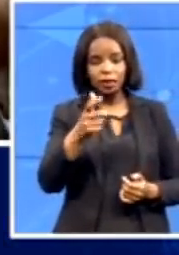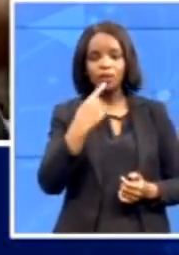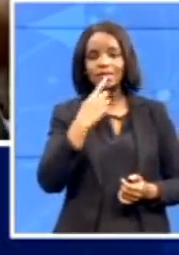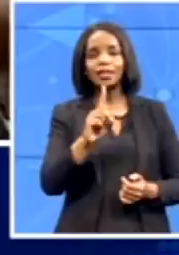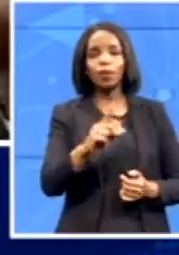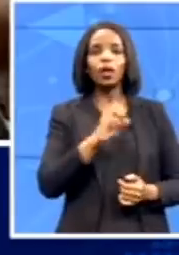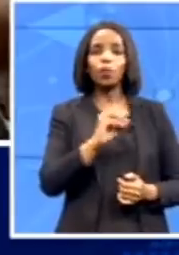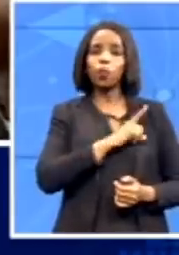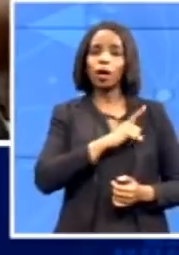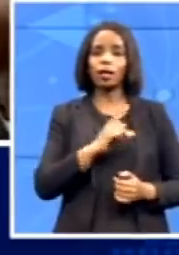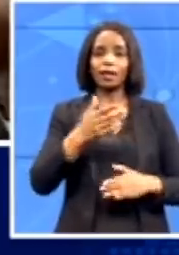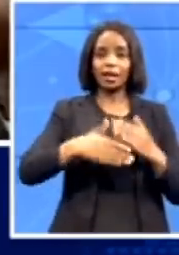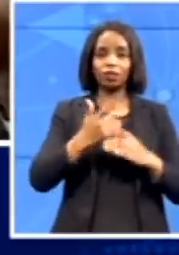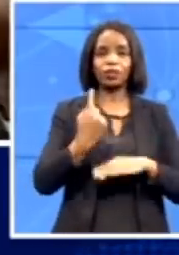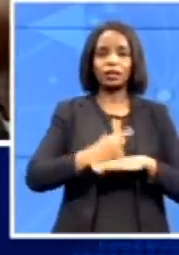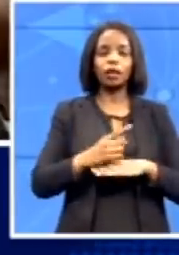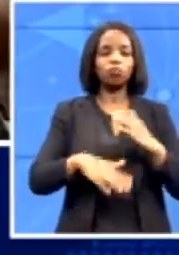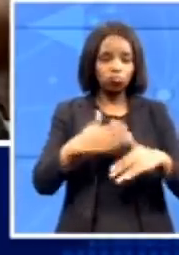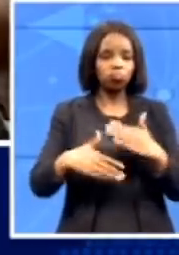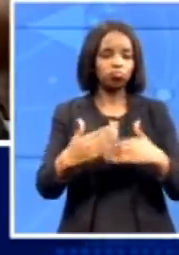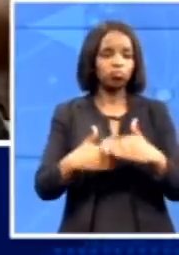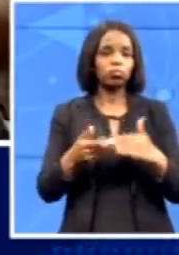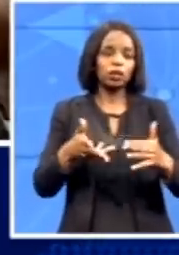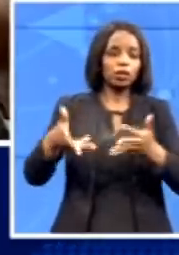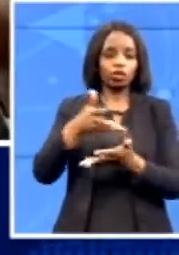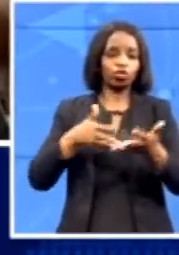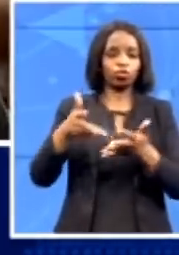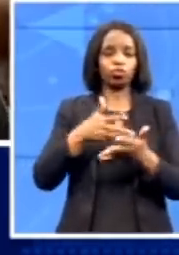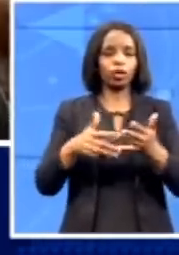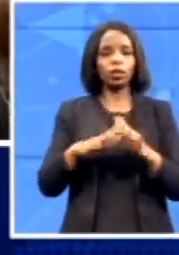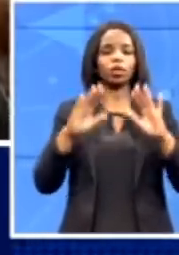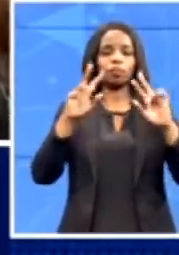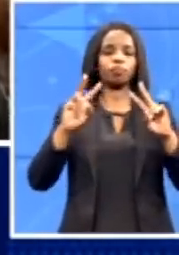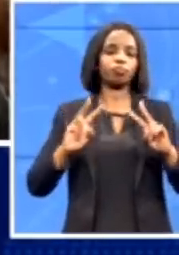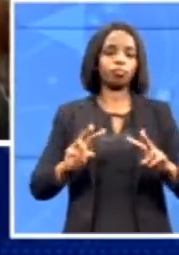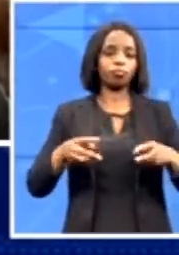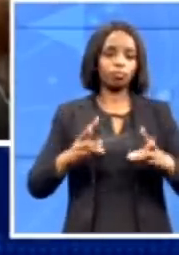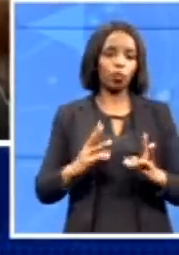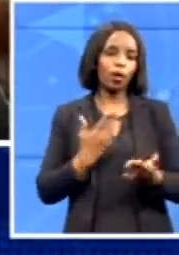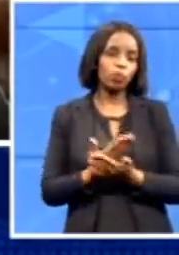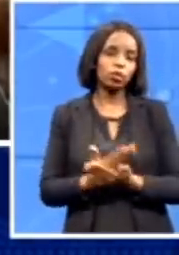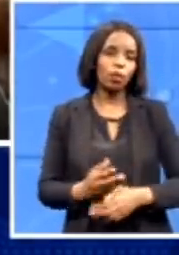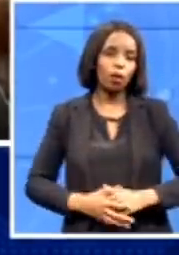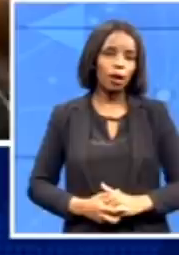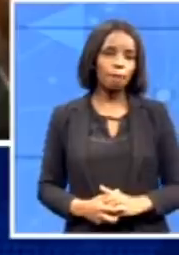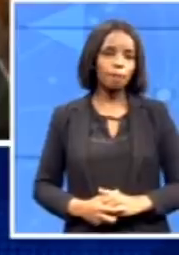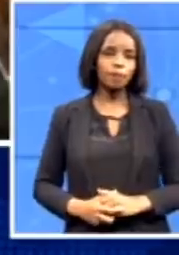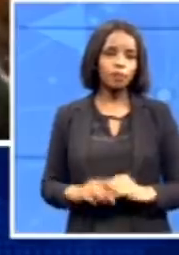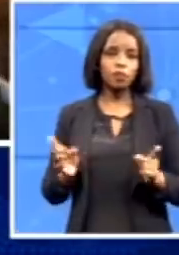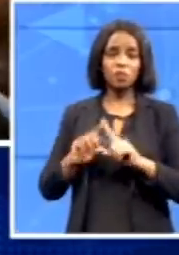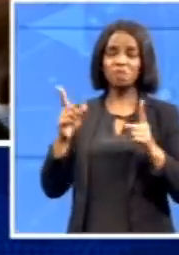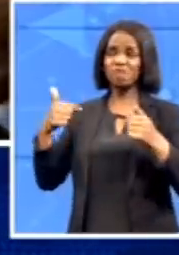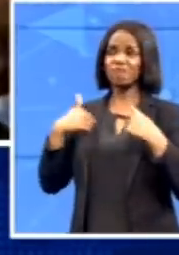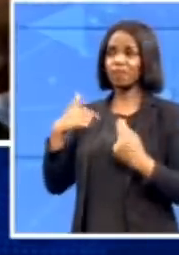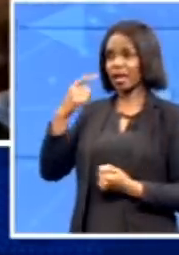most fairest manner possible. Speaking about fairness of this matter, Advocate Mpofu actually spent some time dealing